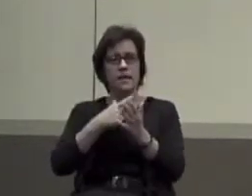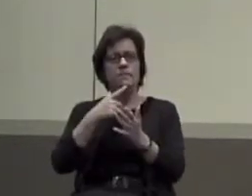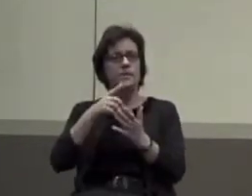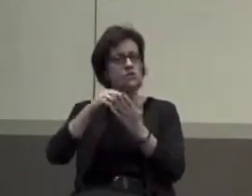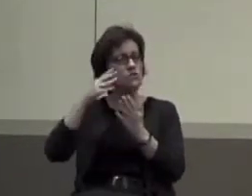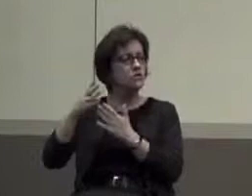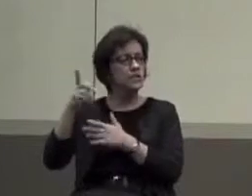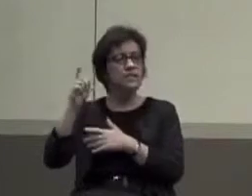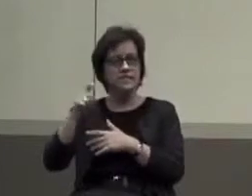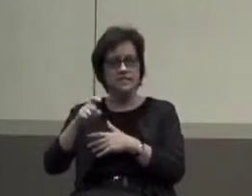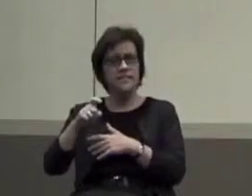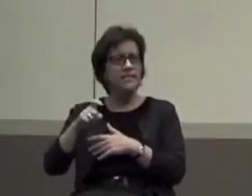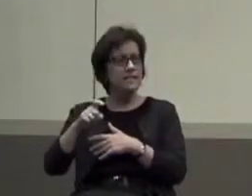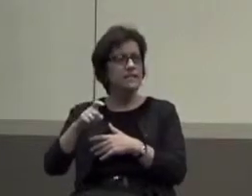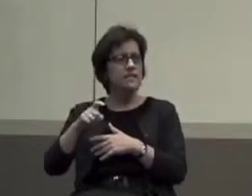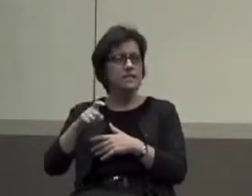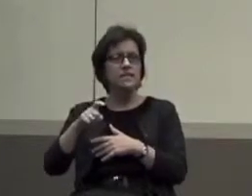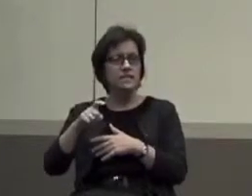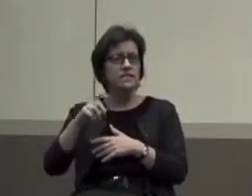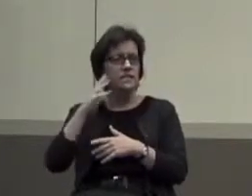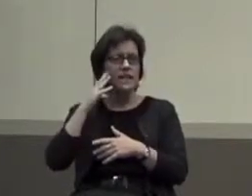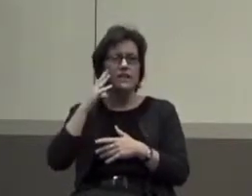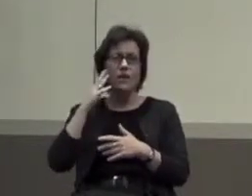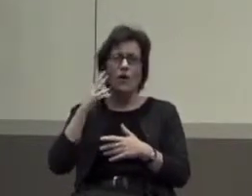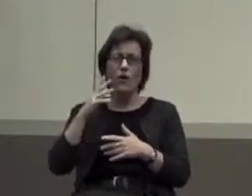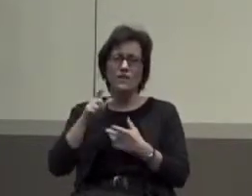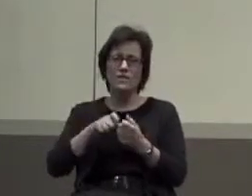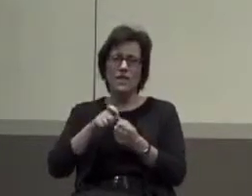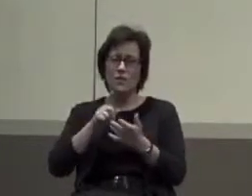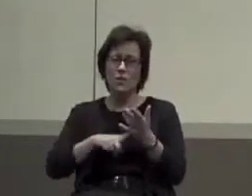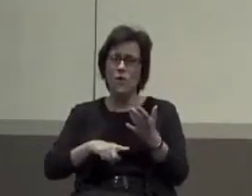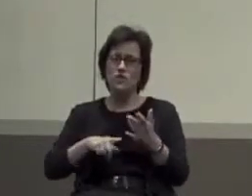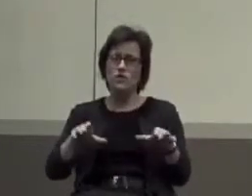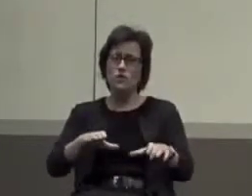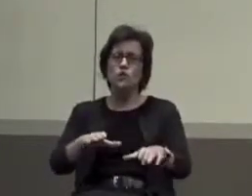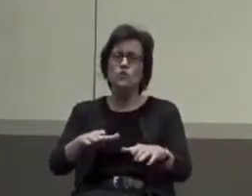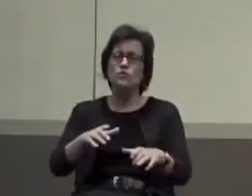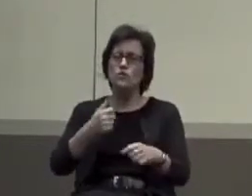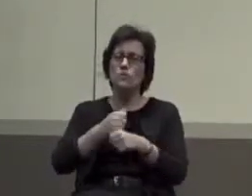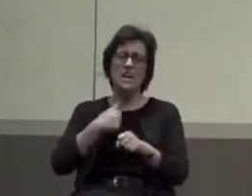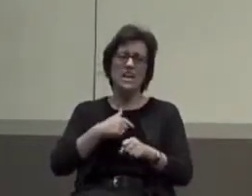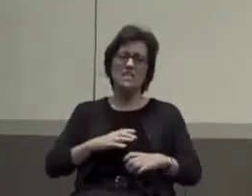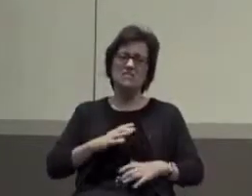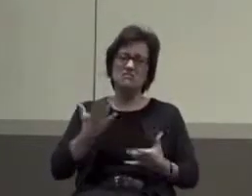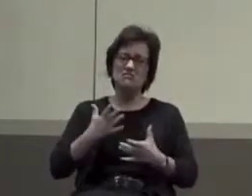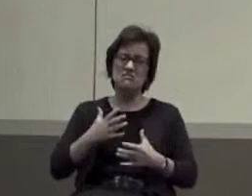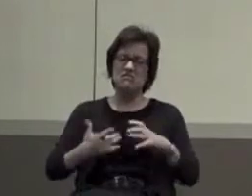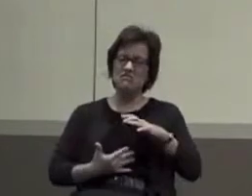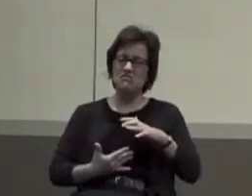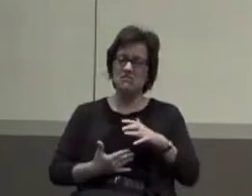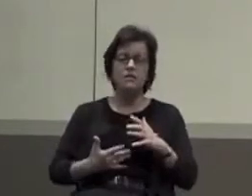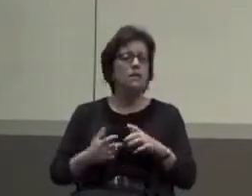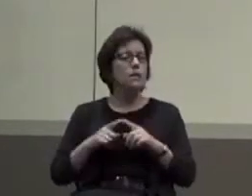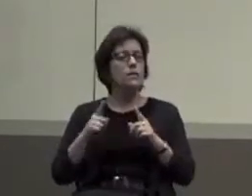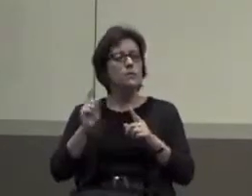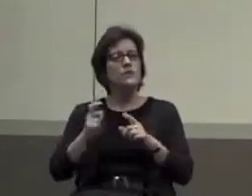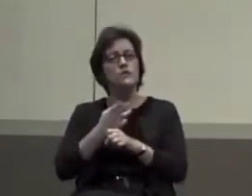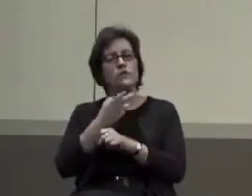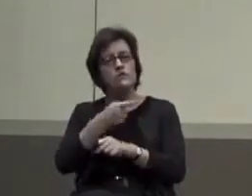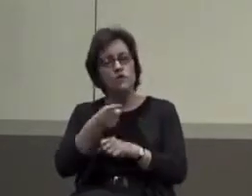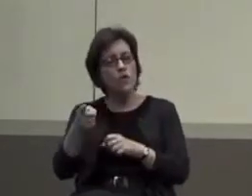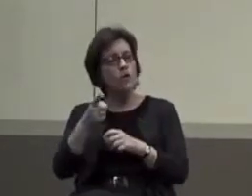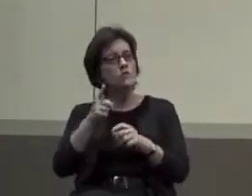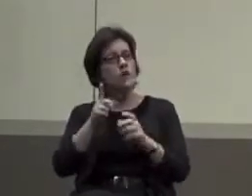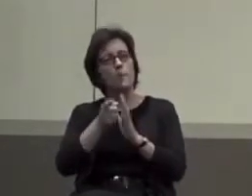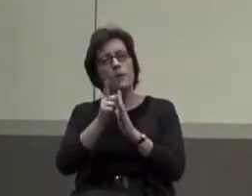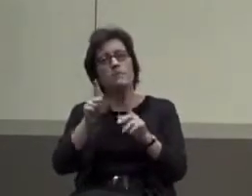exactly what button to push that will just set us off the edge. But it's really important that we need to use those moments as teachable